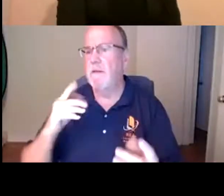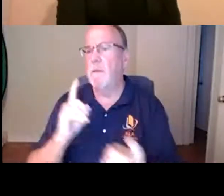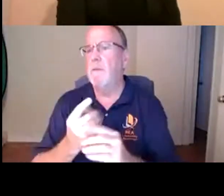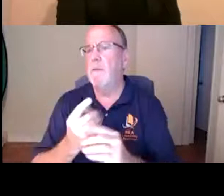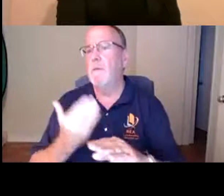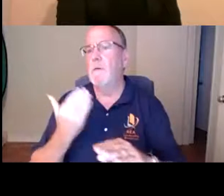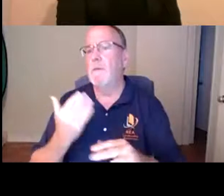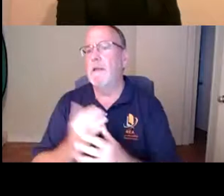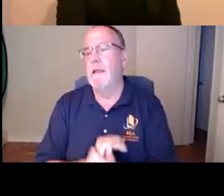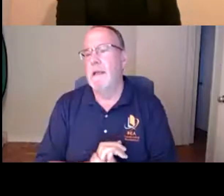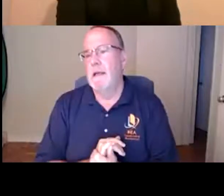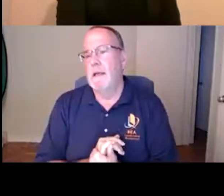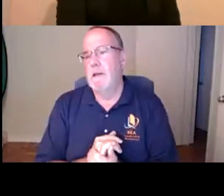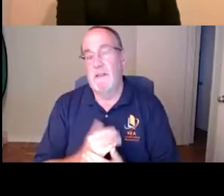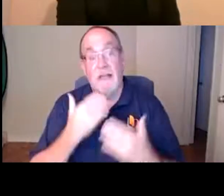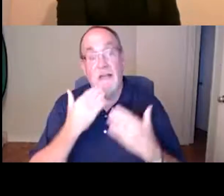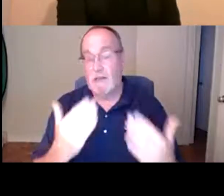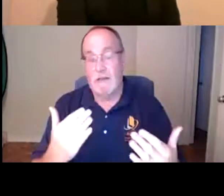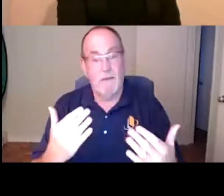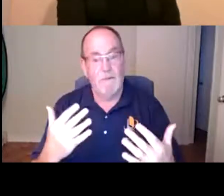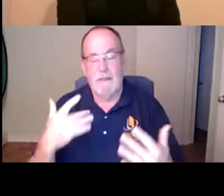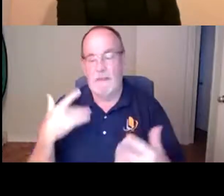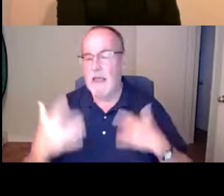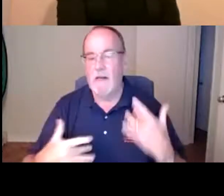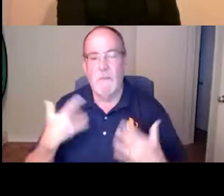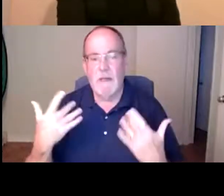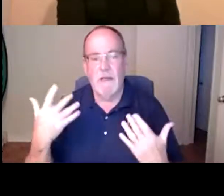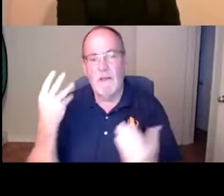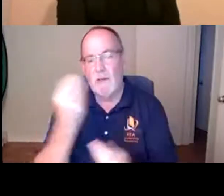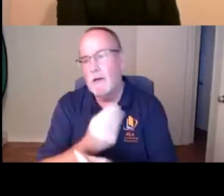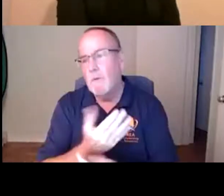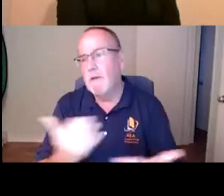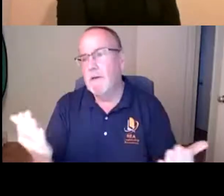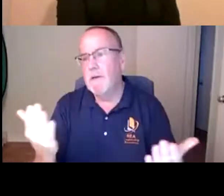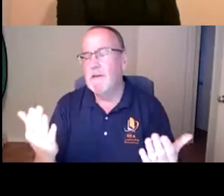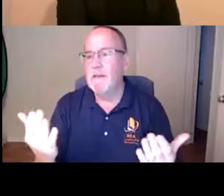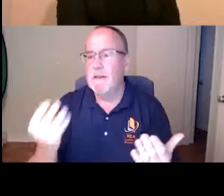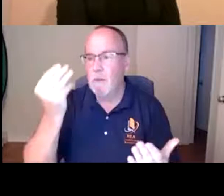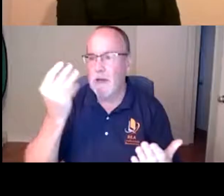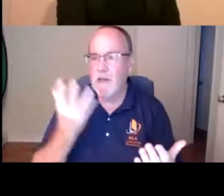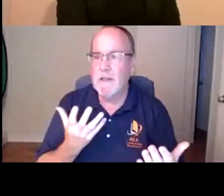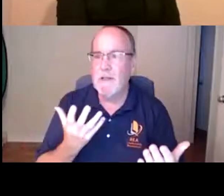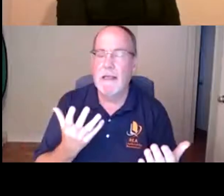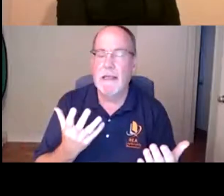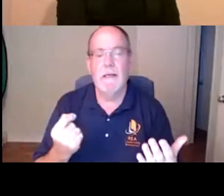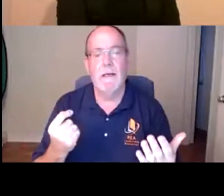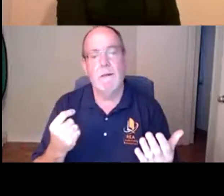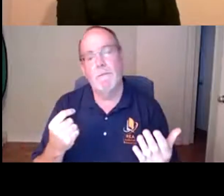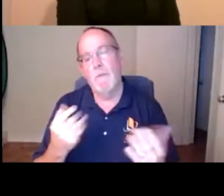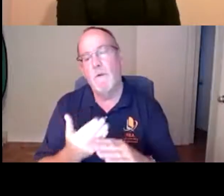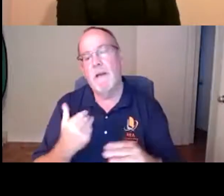who I've never met before, but just thanks. I'm excited to be sharing with you this information.